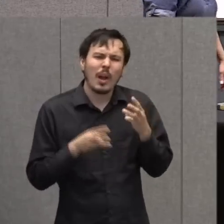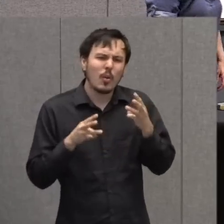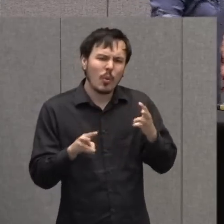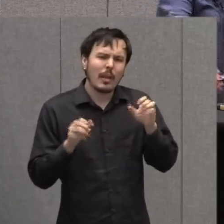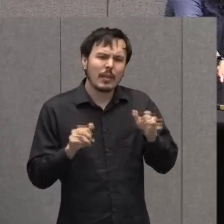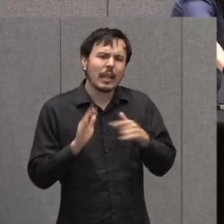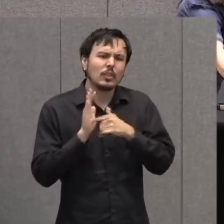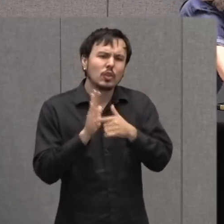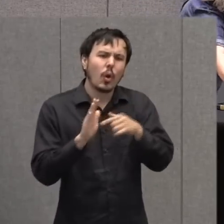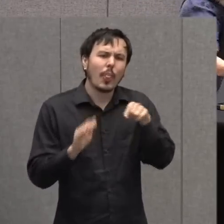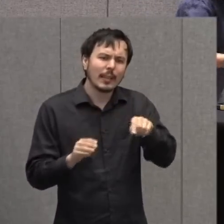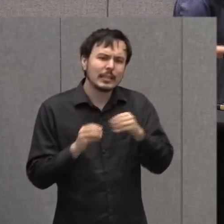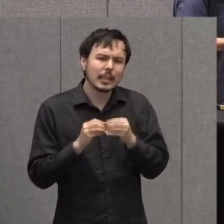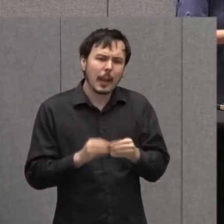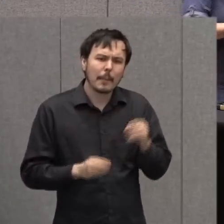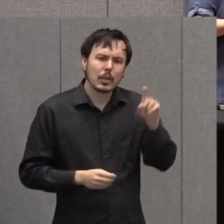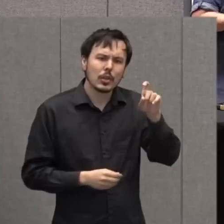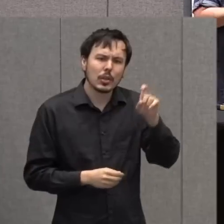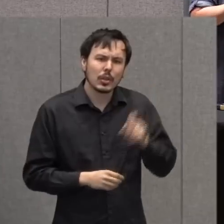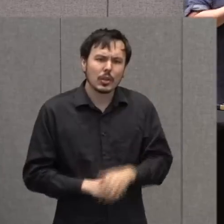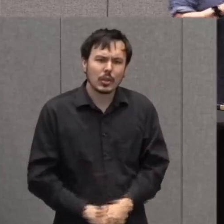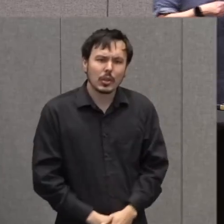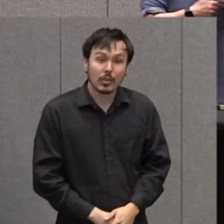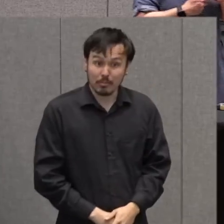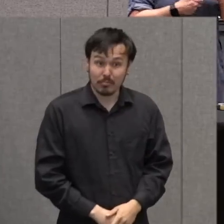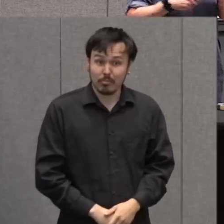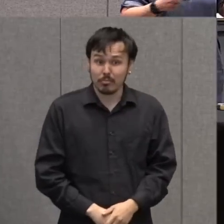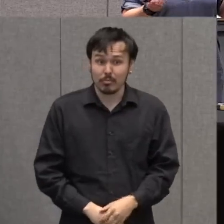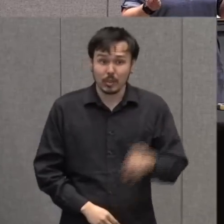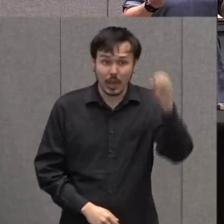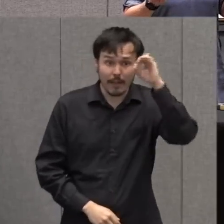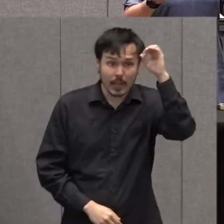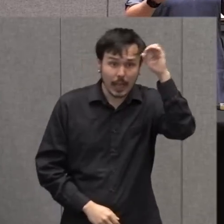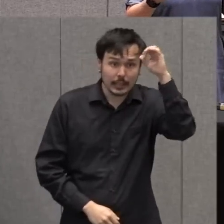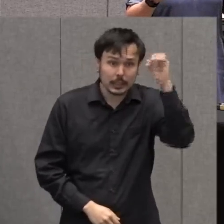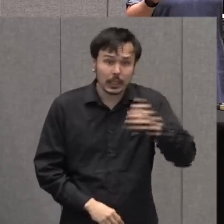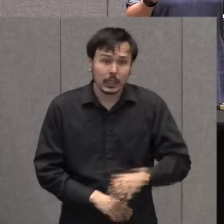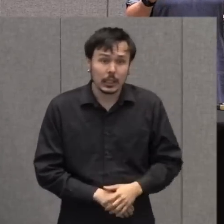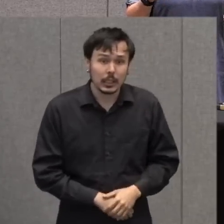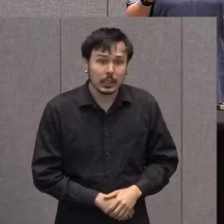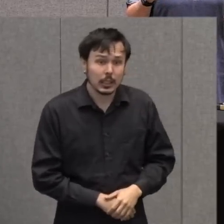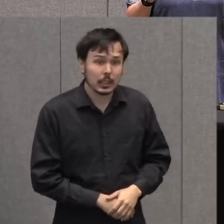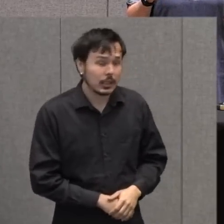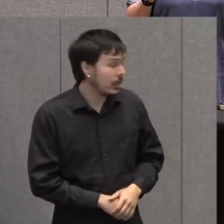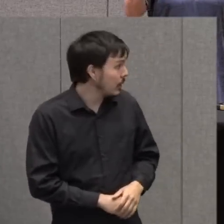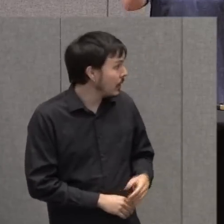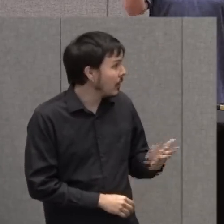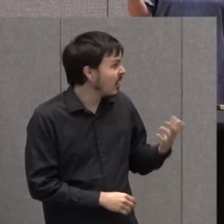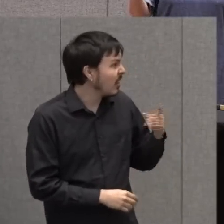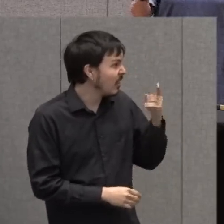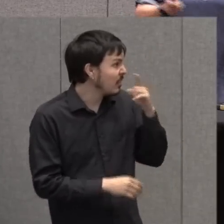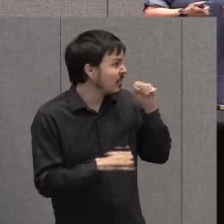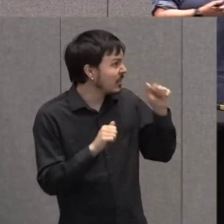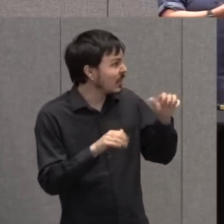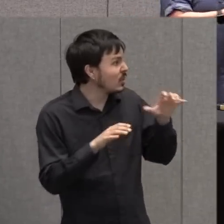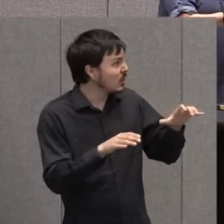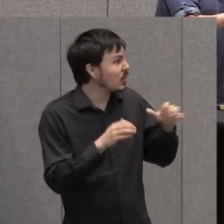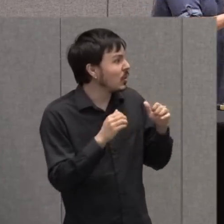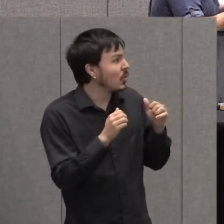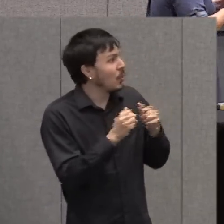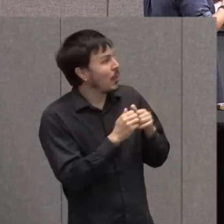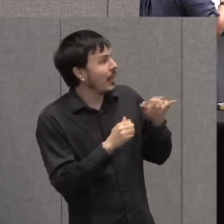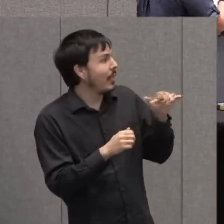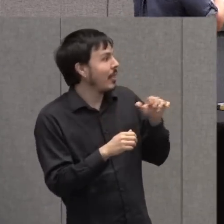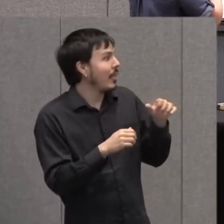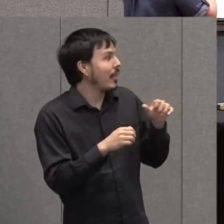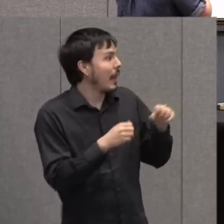represent this number? I'm just going to draw it. Do you have any ideas? How about with base 10 blocks? Hundreds, tens, and ones? Base 10 blocks.